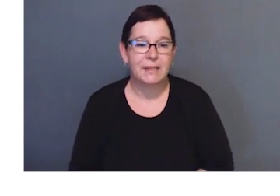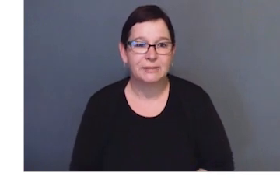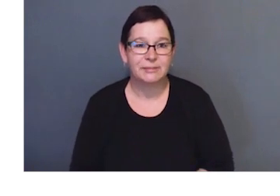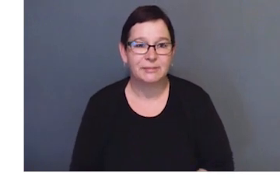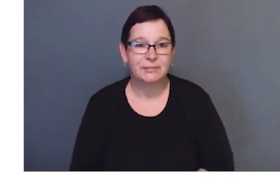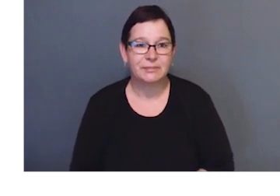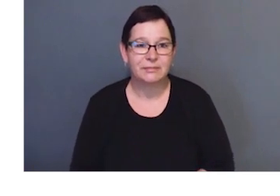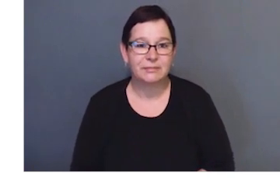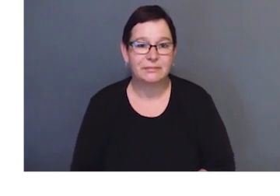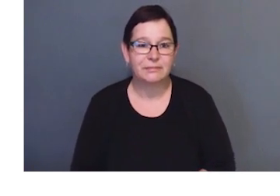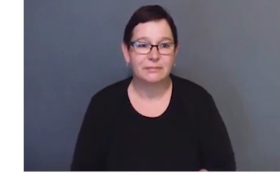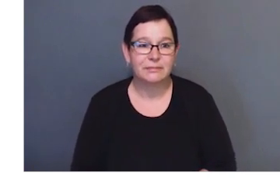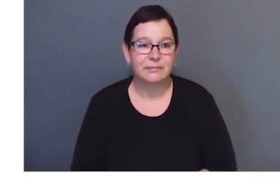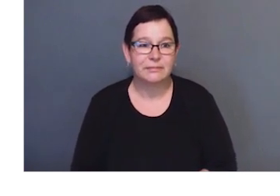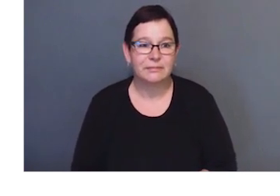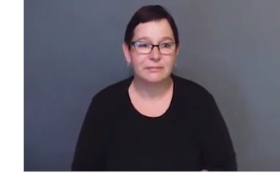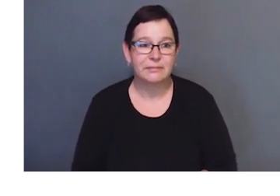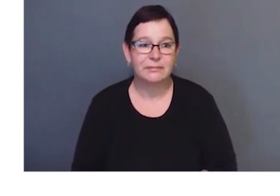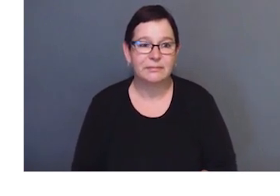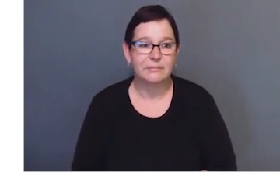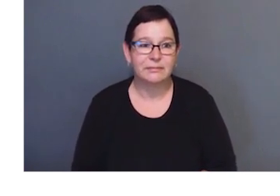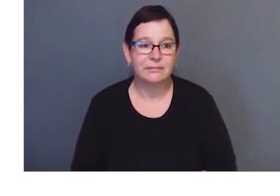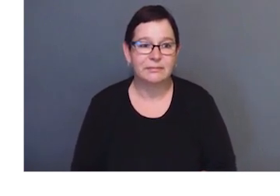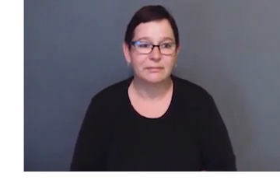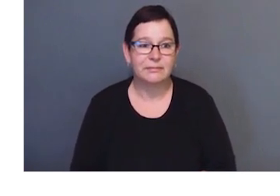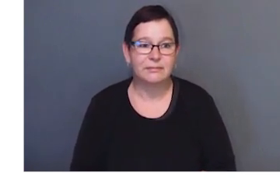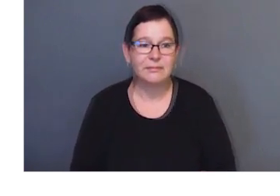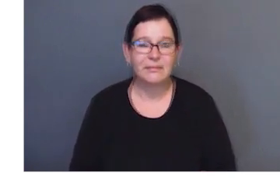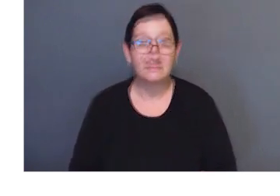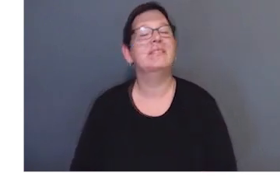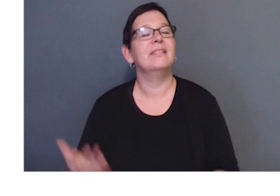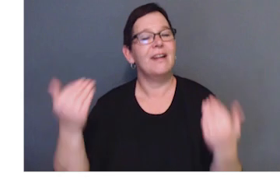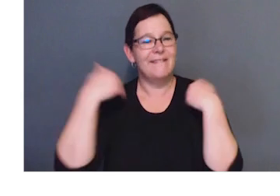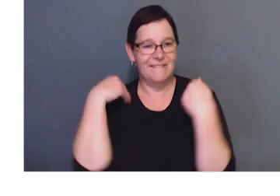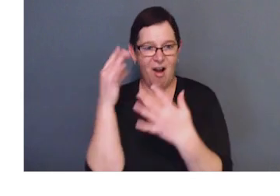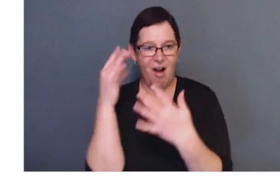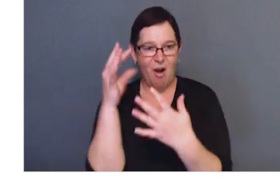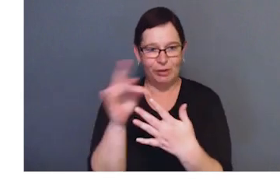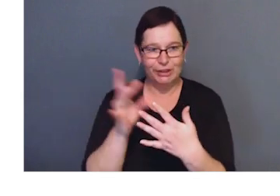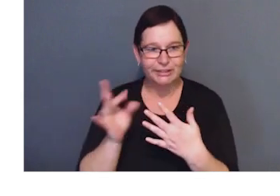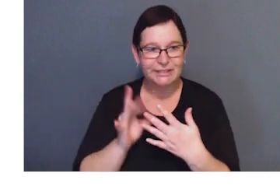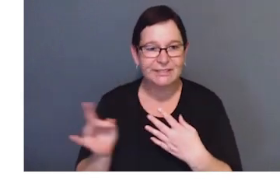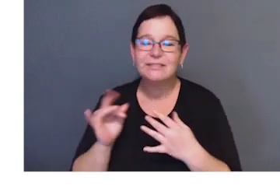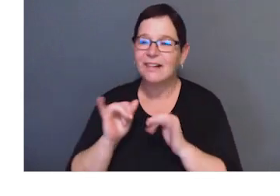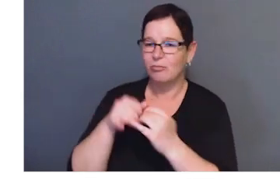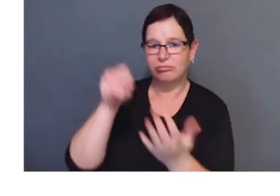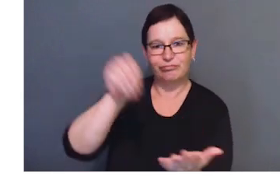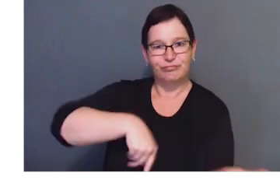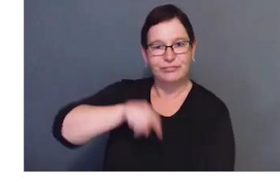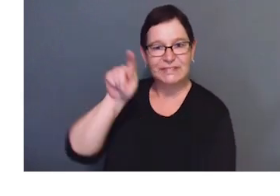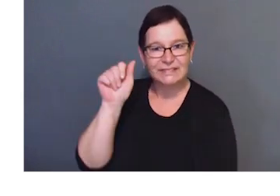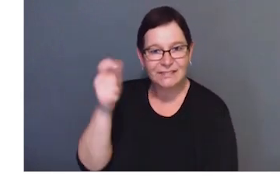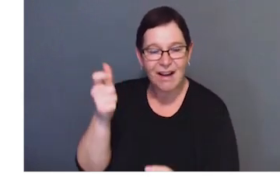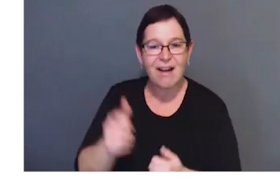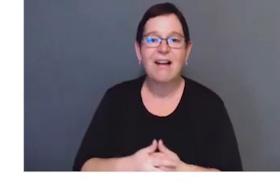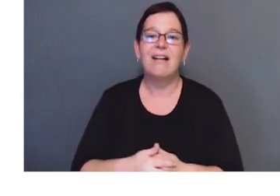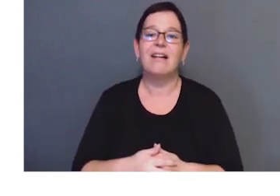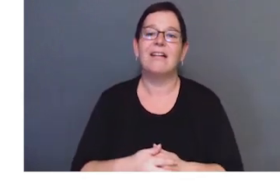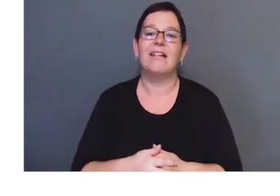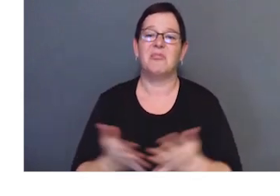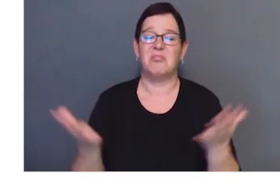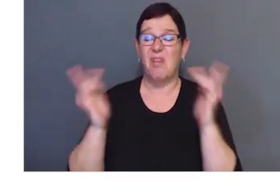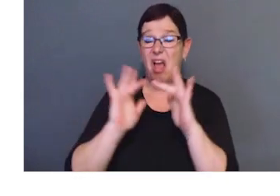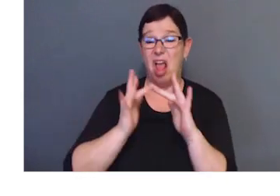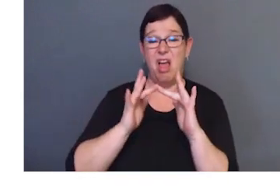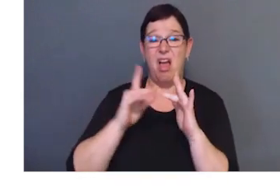There are a few ways to do your taxes. You can do your taxes online. This is the fastest way, as tax returns filed electronically